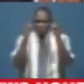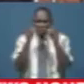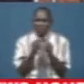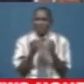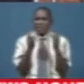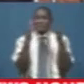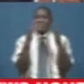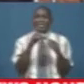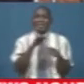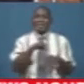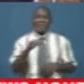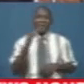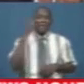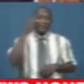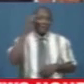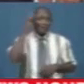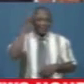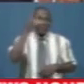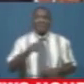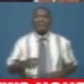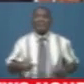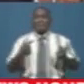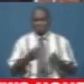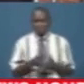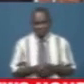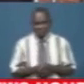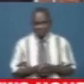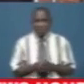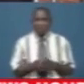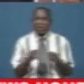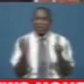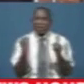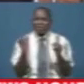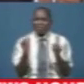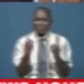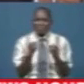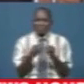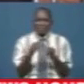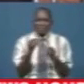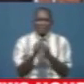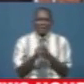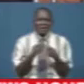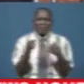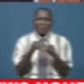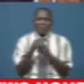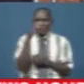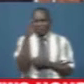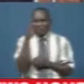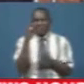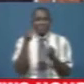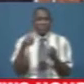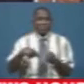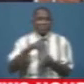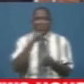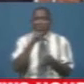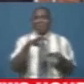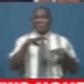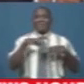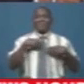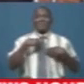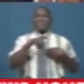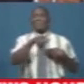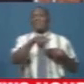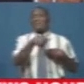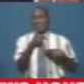future generations of Ghanaians. They are monumental crimes which should not be condoned in any